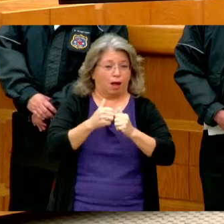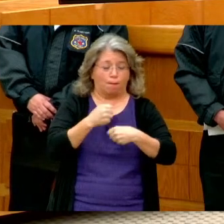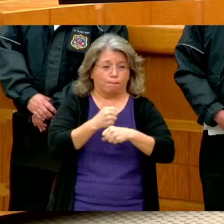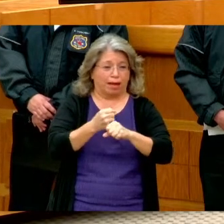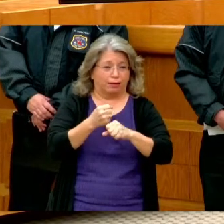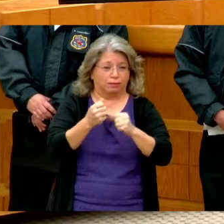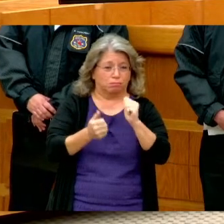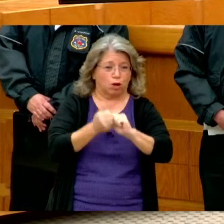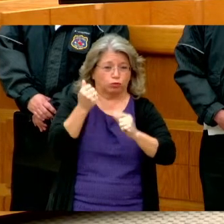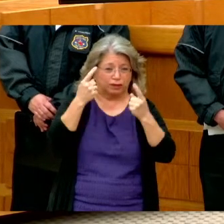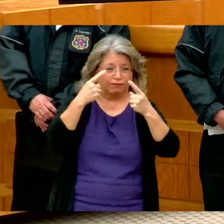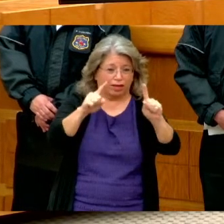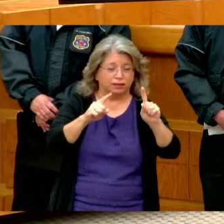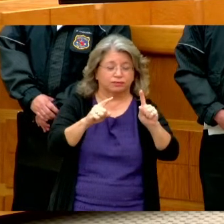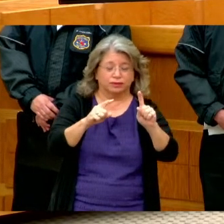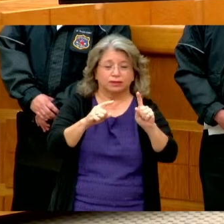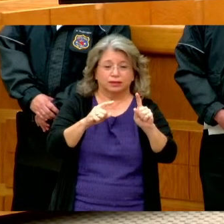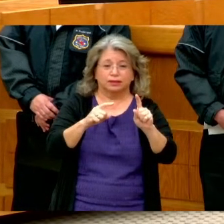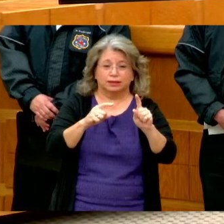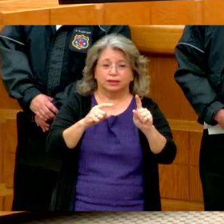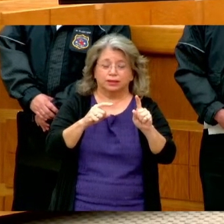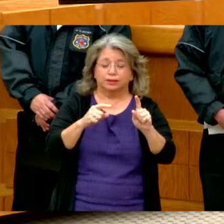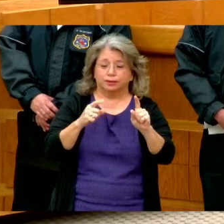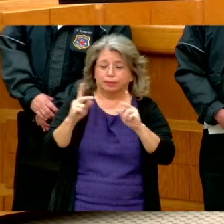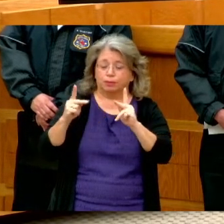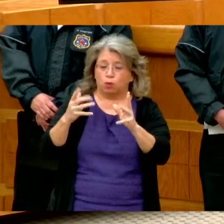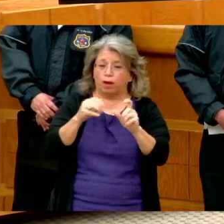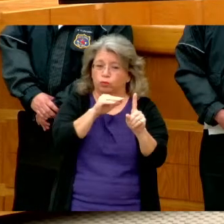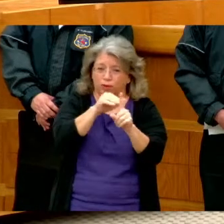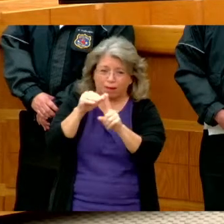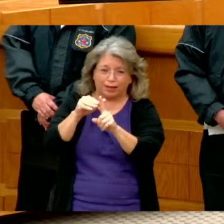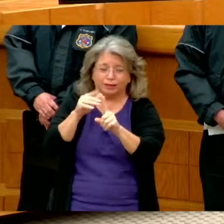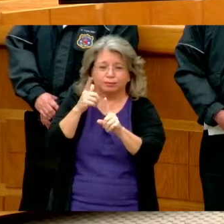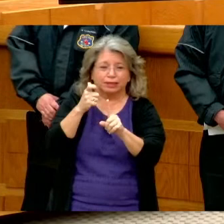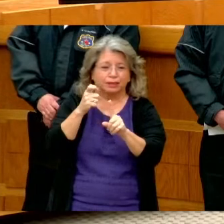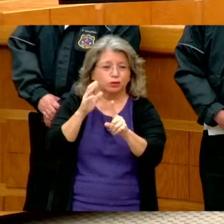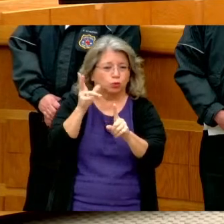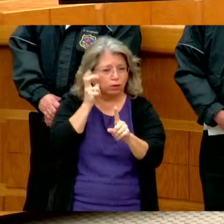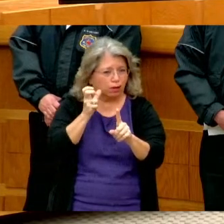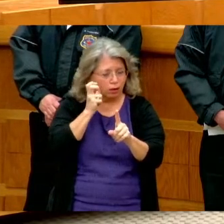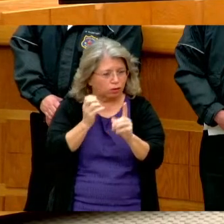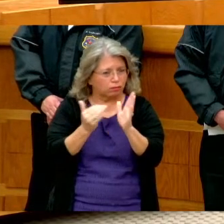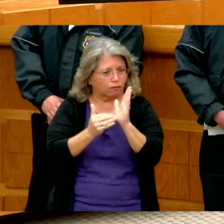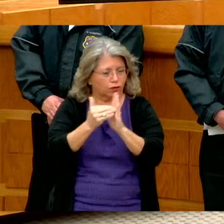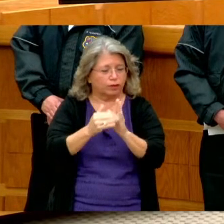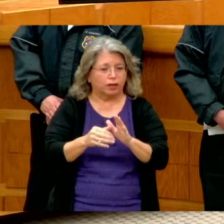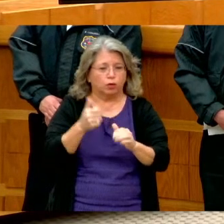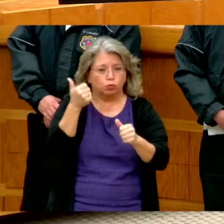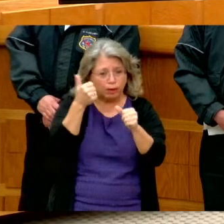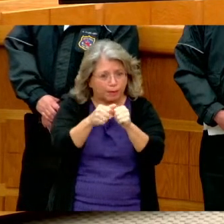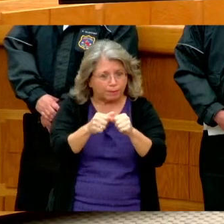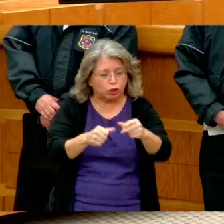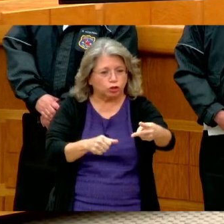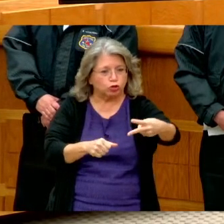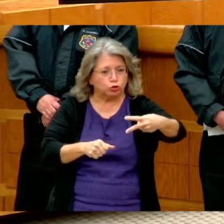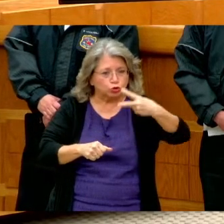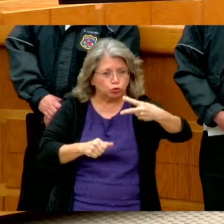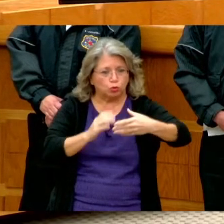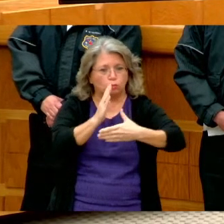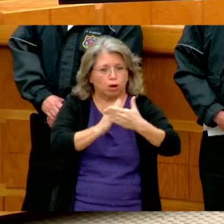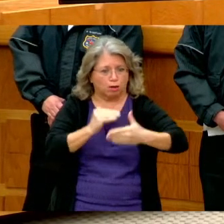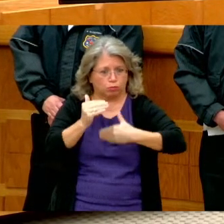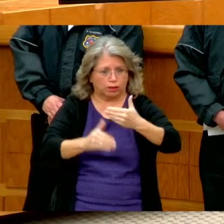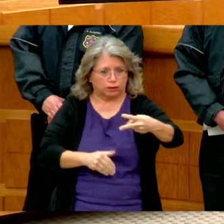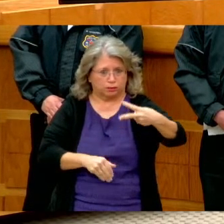you, because repetition sometimes is the best way to learn. This is a two-step process. You're going to get the initial